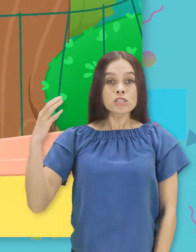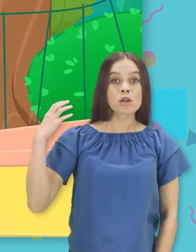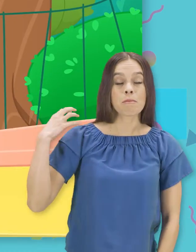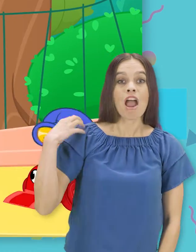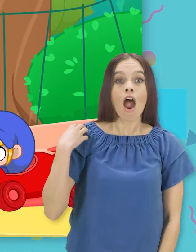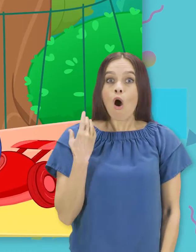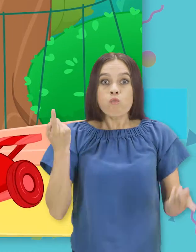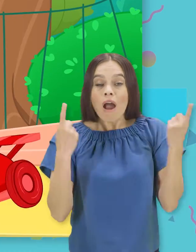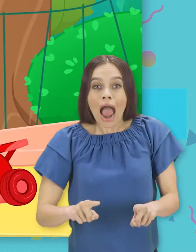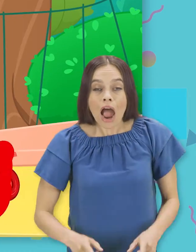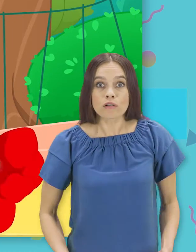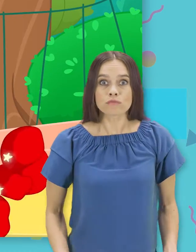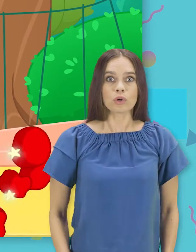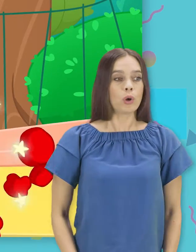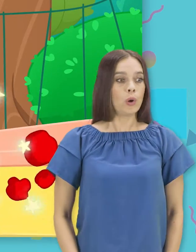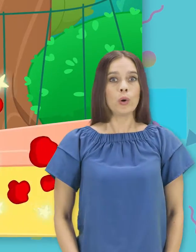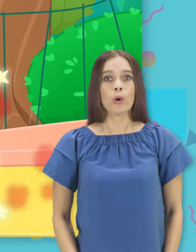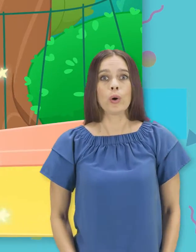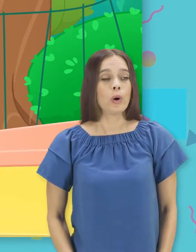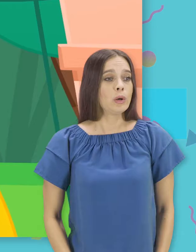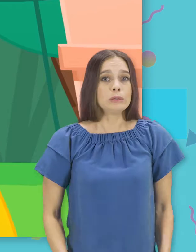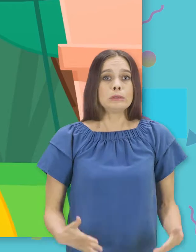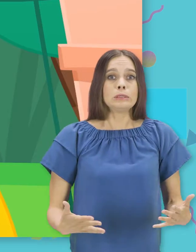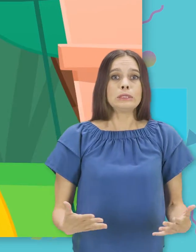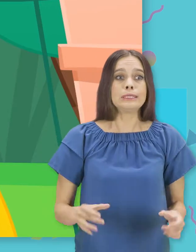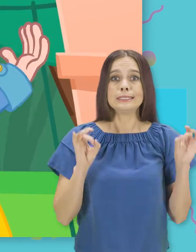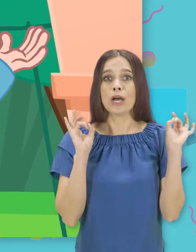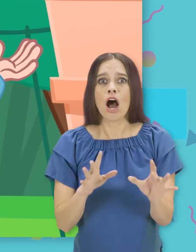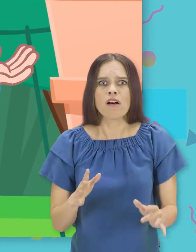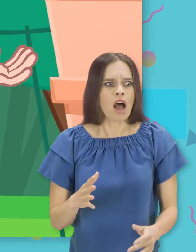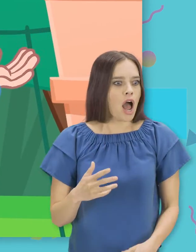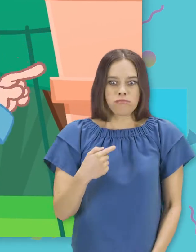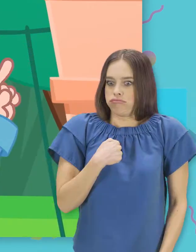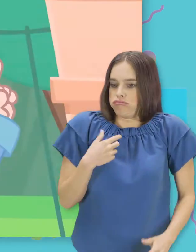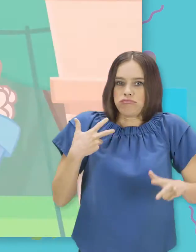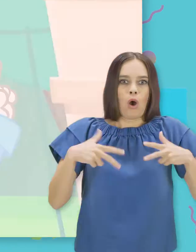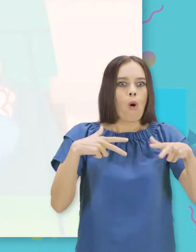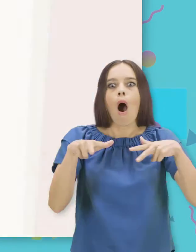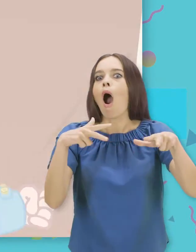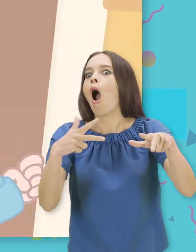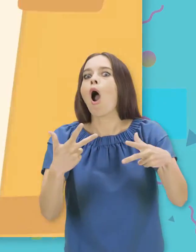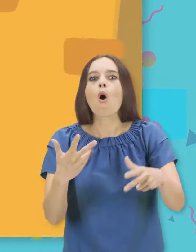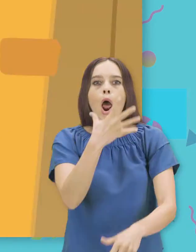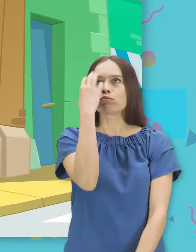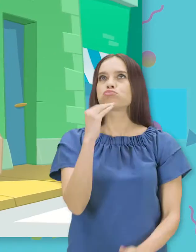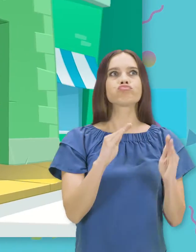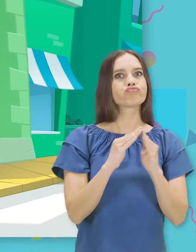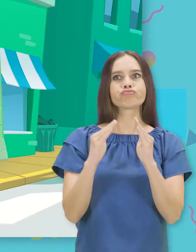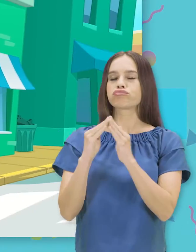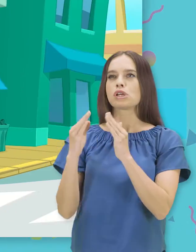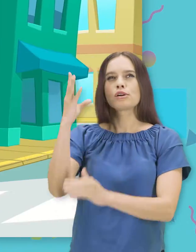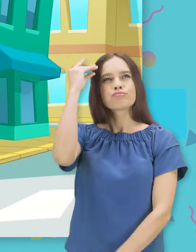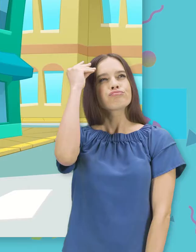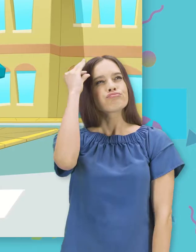Mr. Mayor, what happened? Oh, Mila, it's terrible. I was just walking around in our